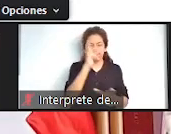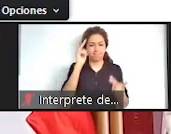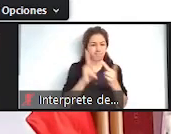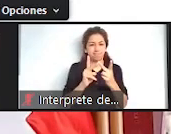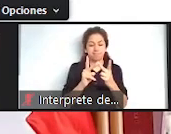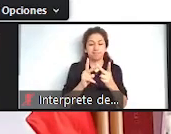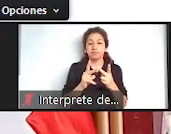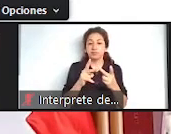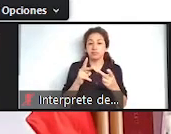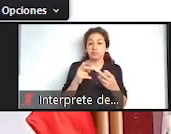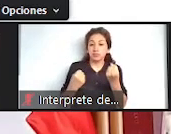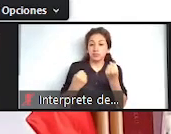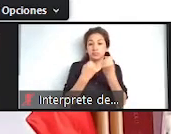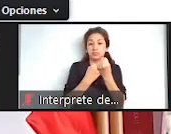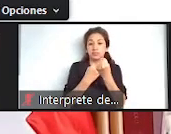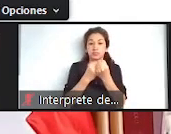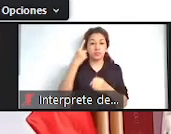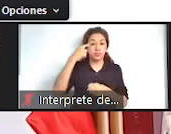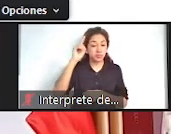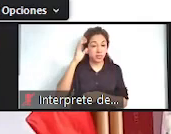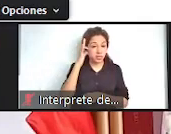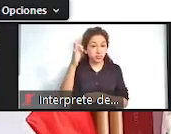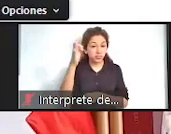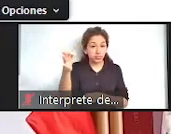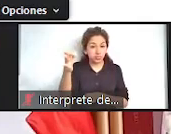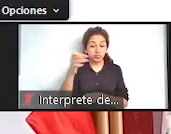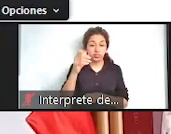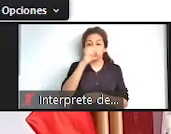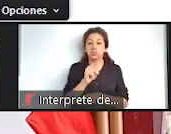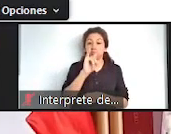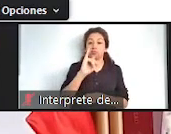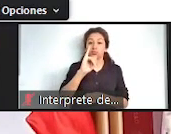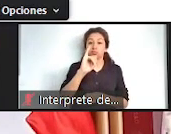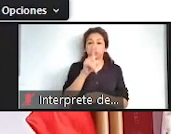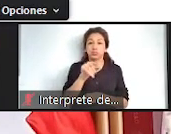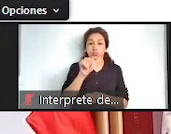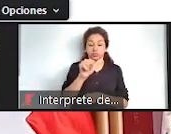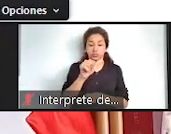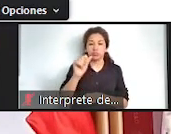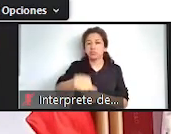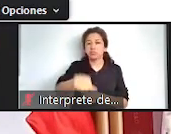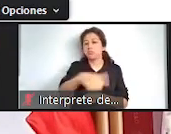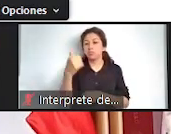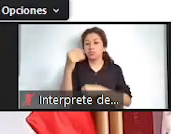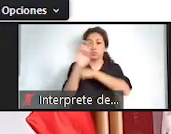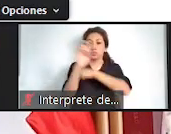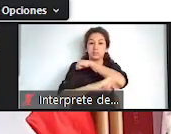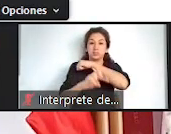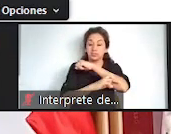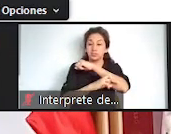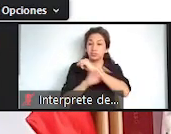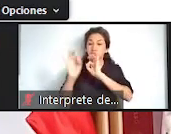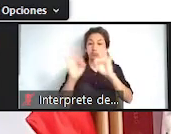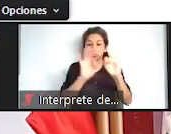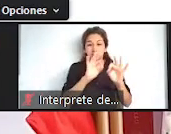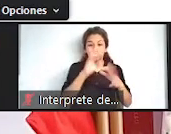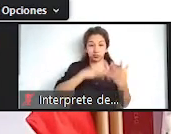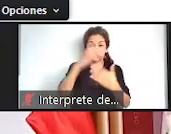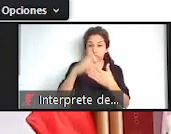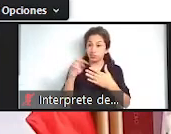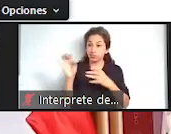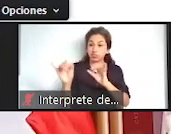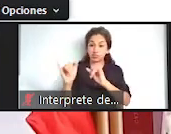in order to have a successful collaboration in the future switzerland along with other countries who are part of this